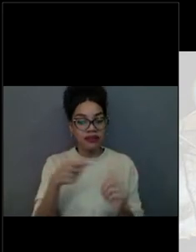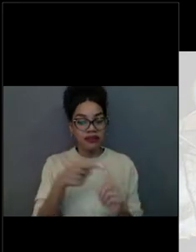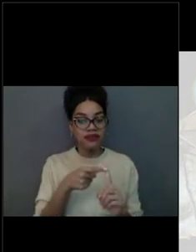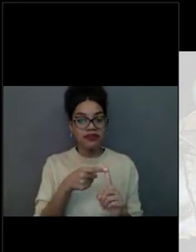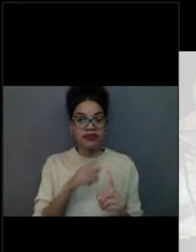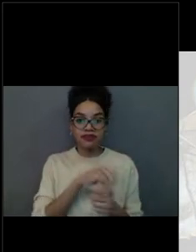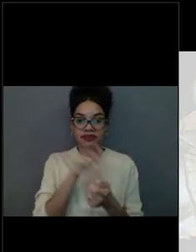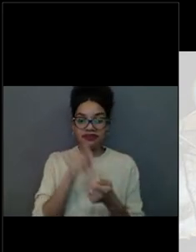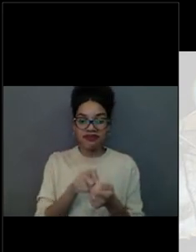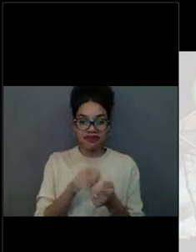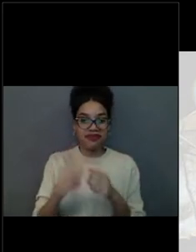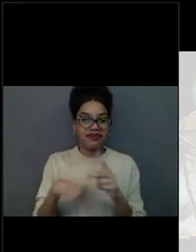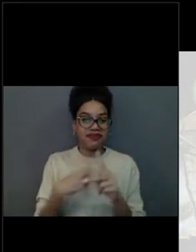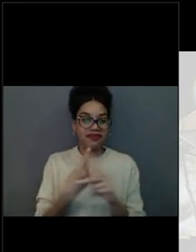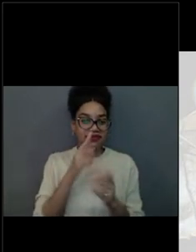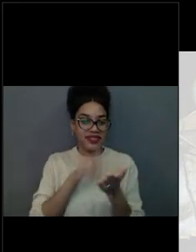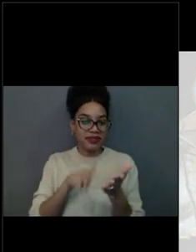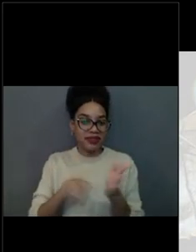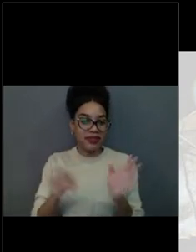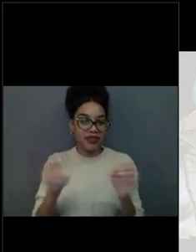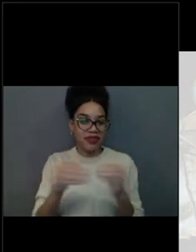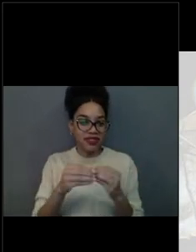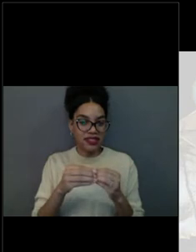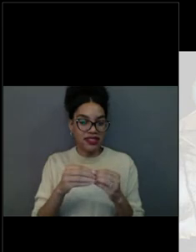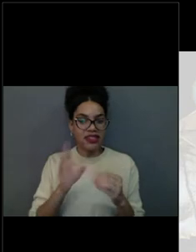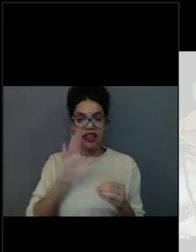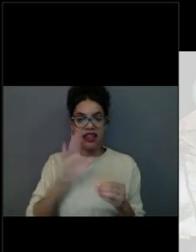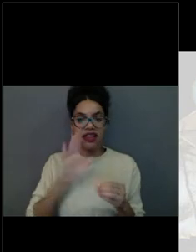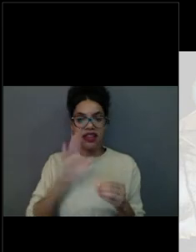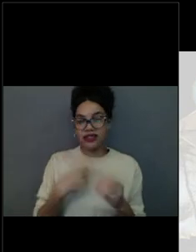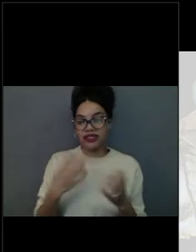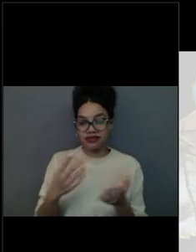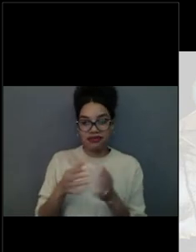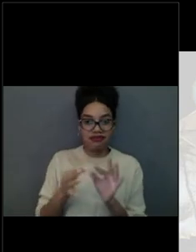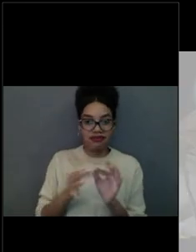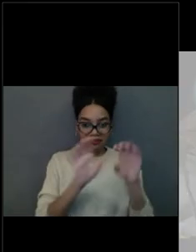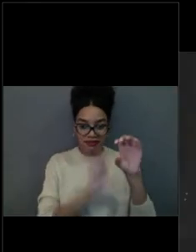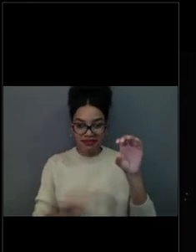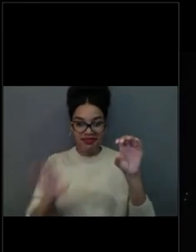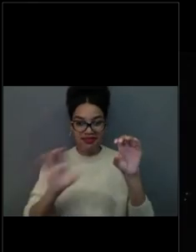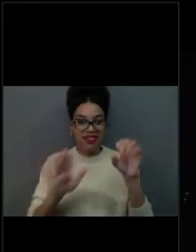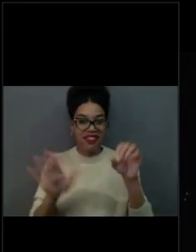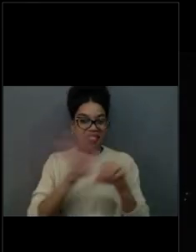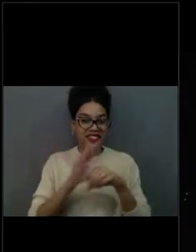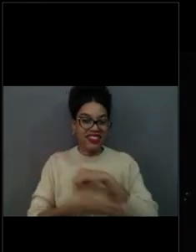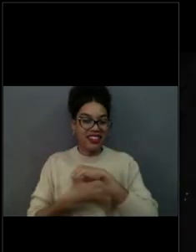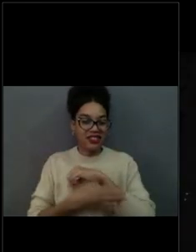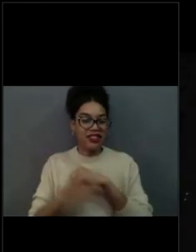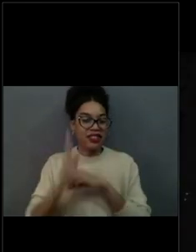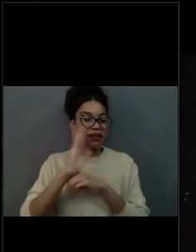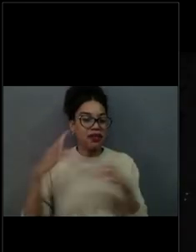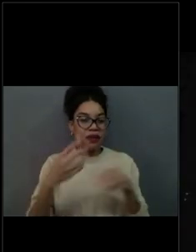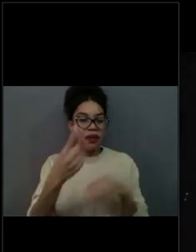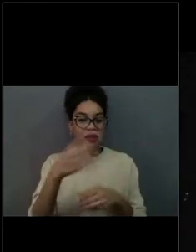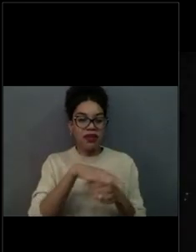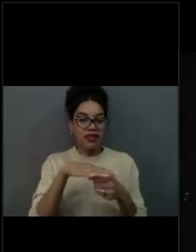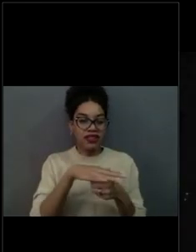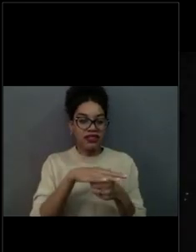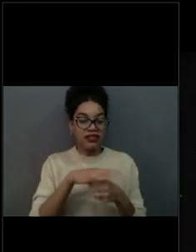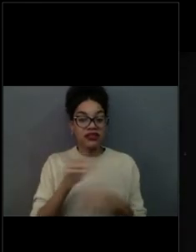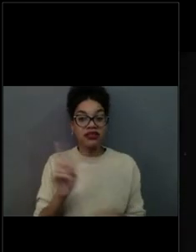specific inspection office. I know we said that we're all over the country, but we're gonna focus specifically on one location, and that is our Long